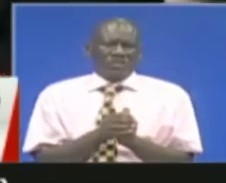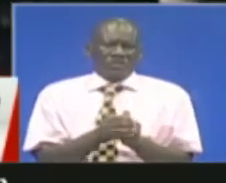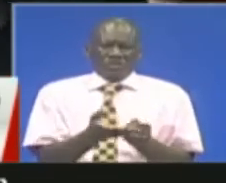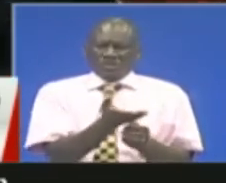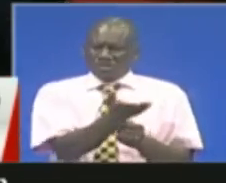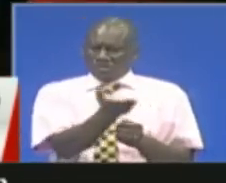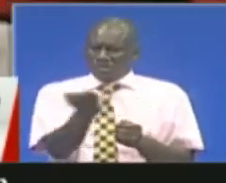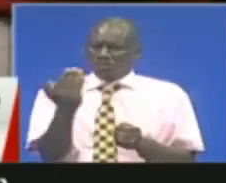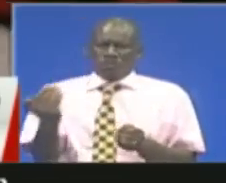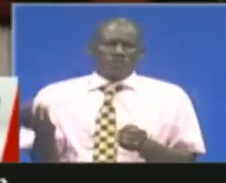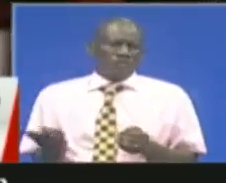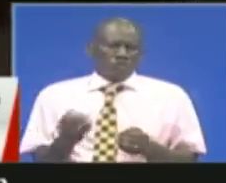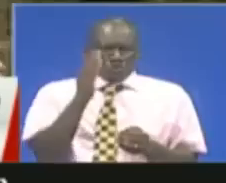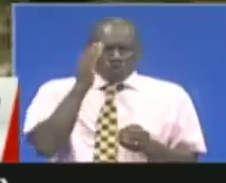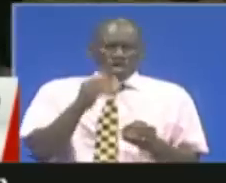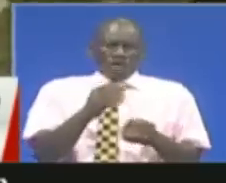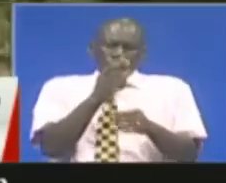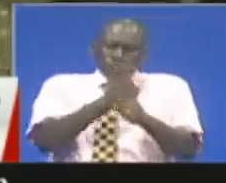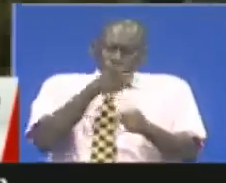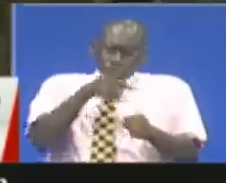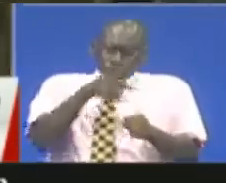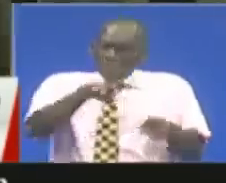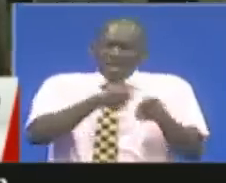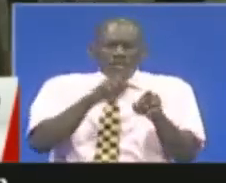These children have known this place as home for years.